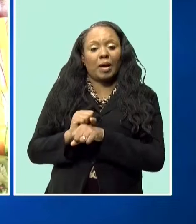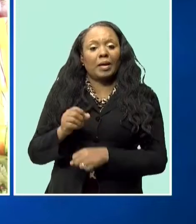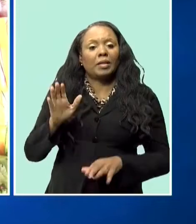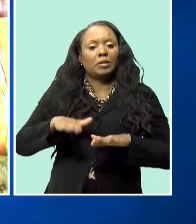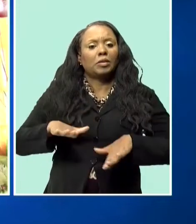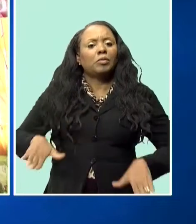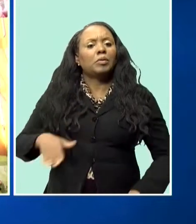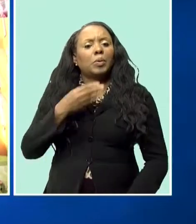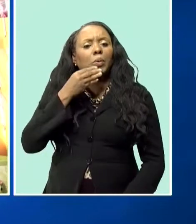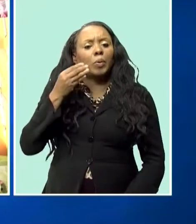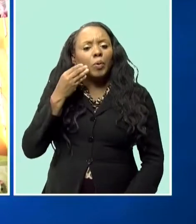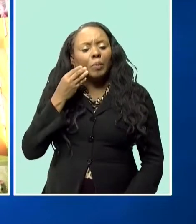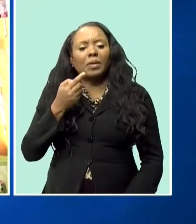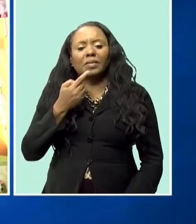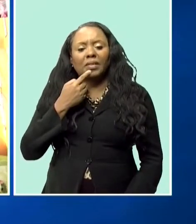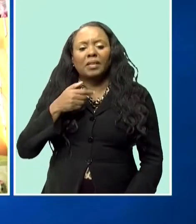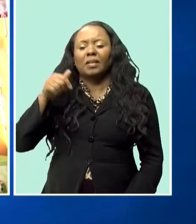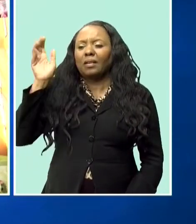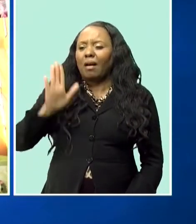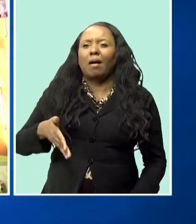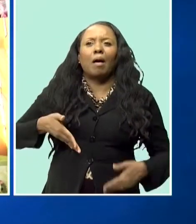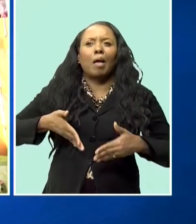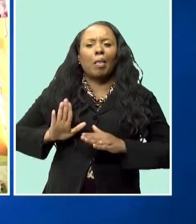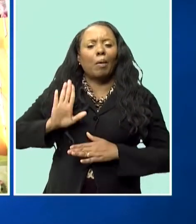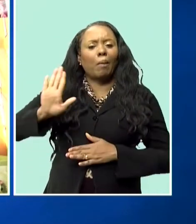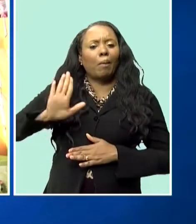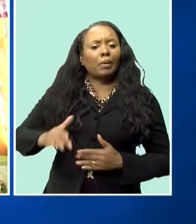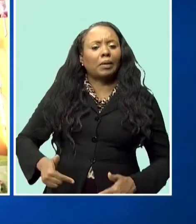her longevity to God in caring for others.